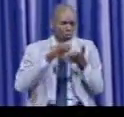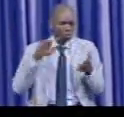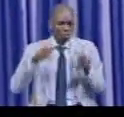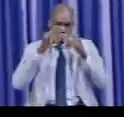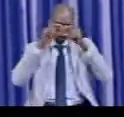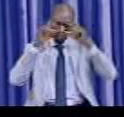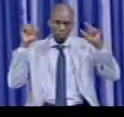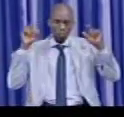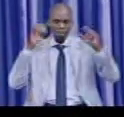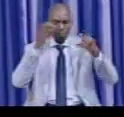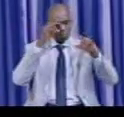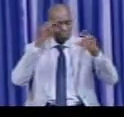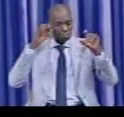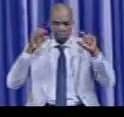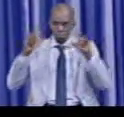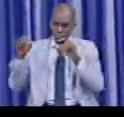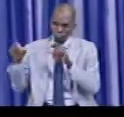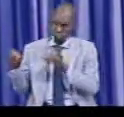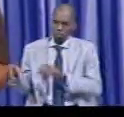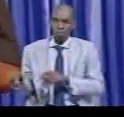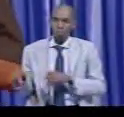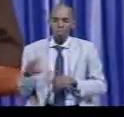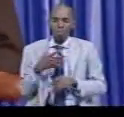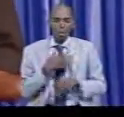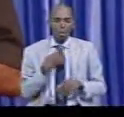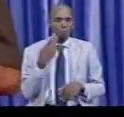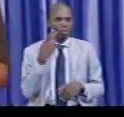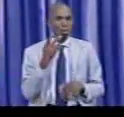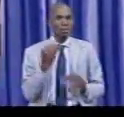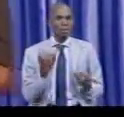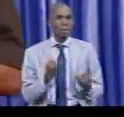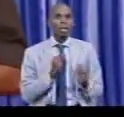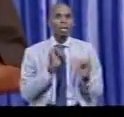that, and I told her, now I can see.